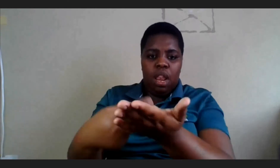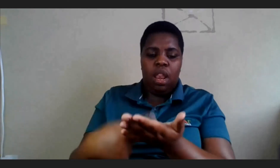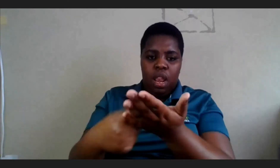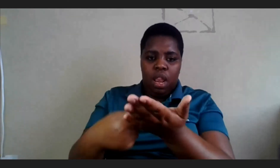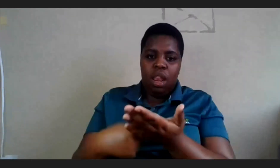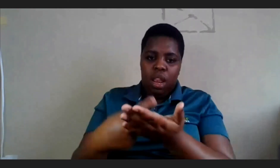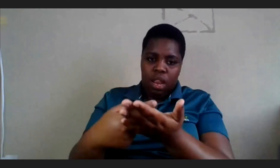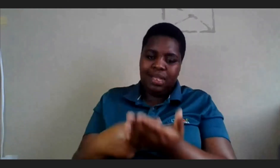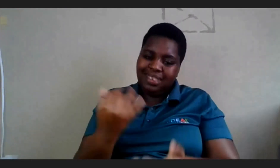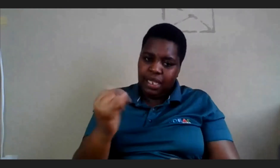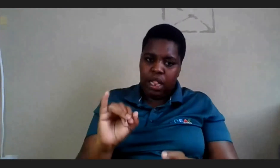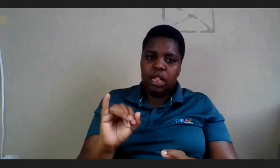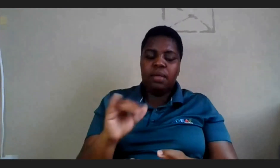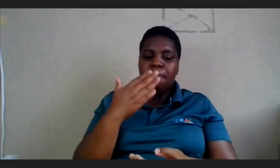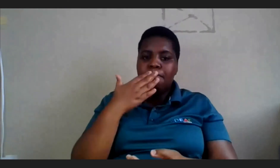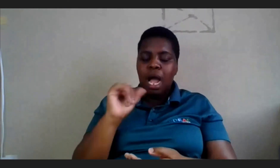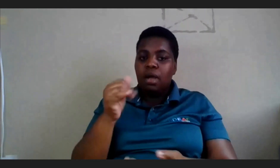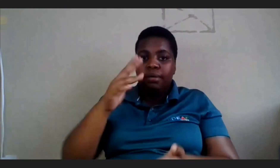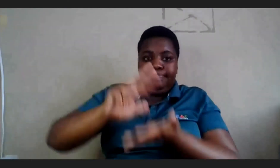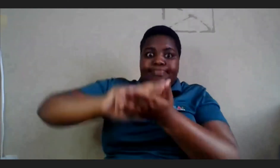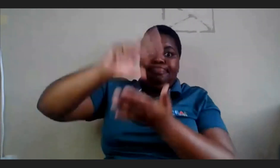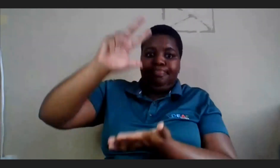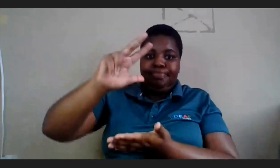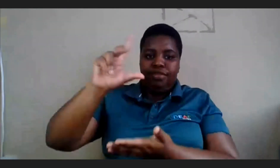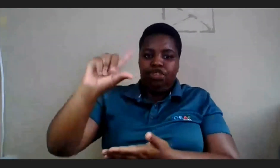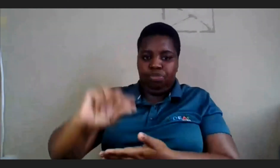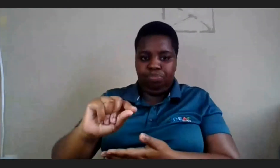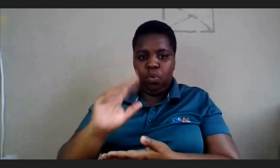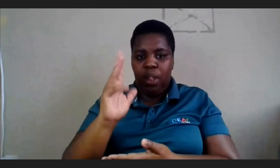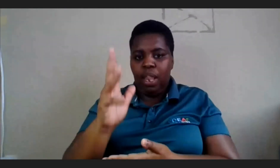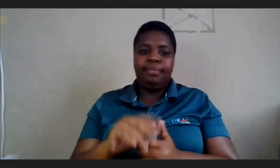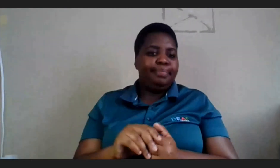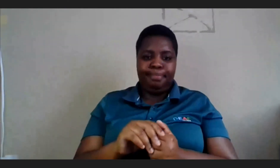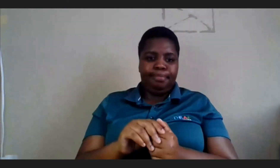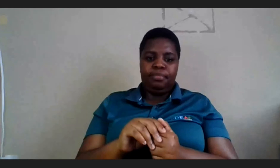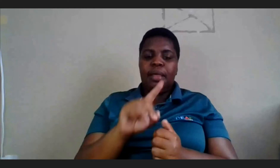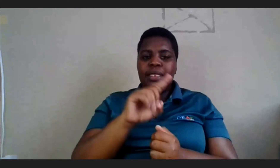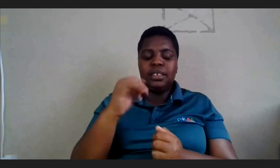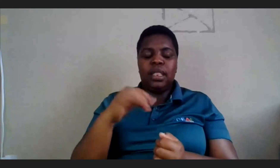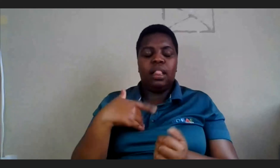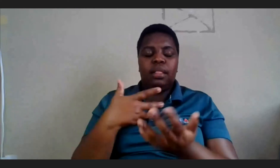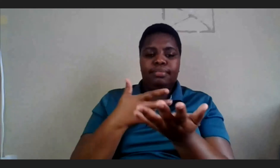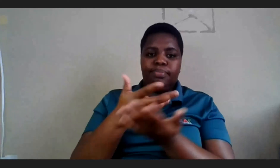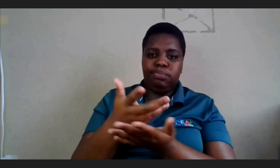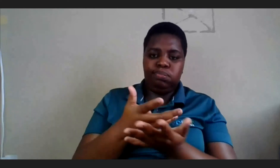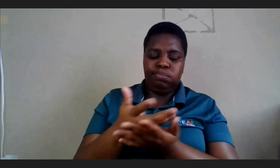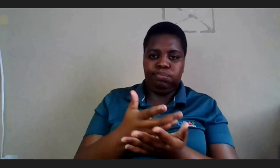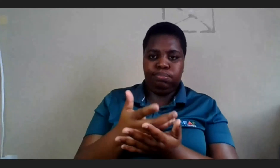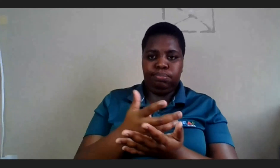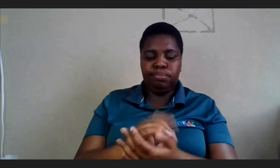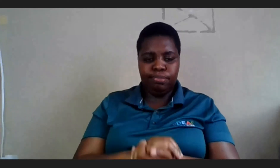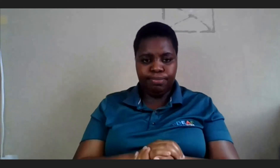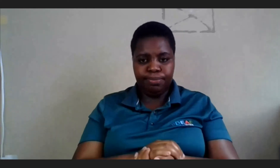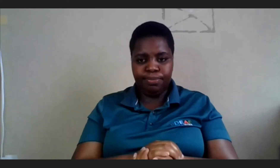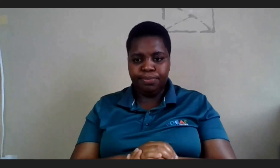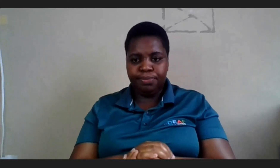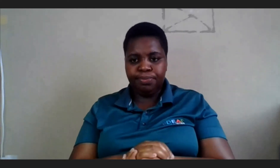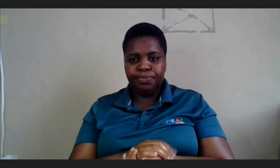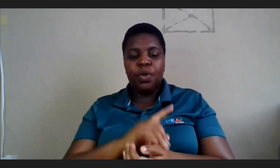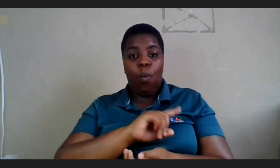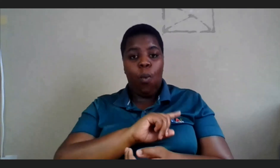clarify some of the issues that was raised in terms of communications and digital technologies, since that is